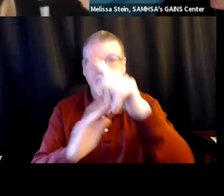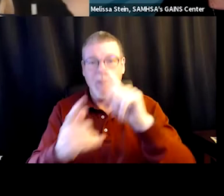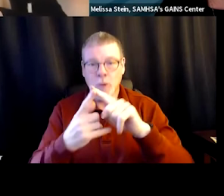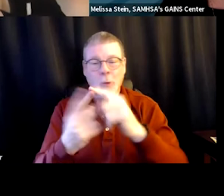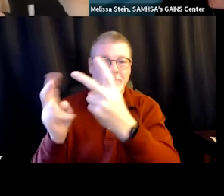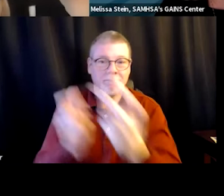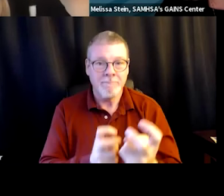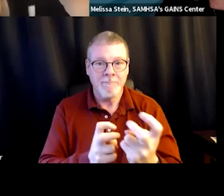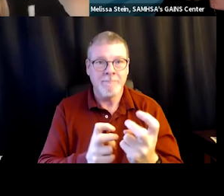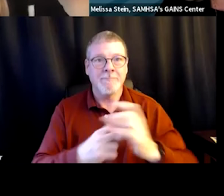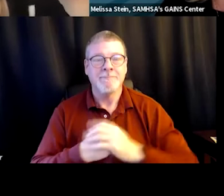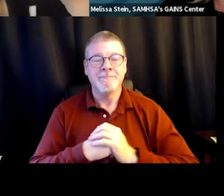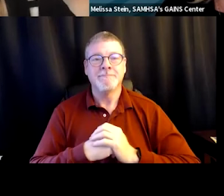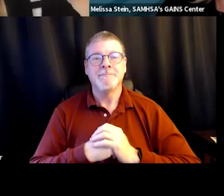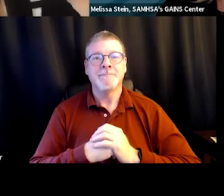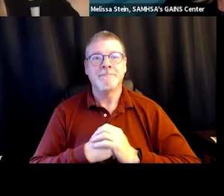download that to your device.